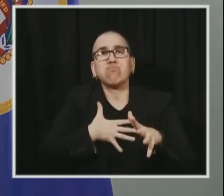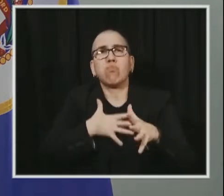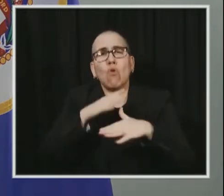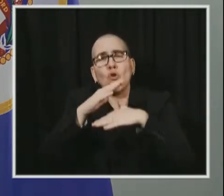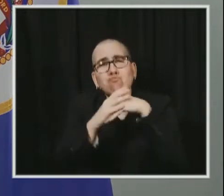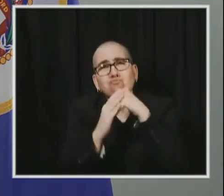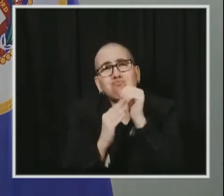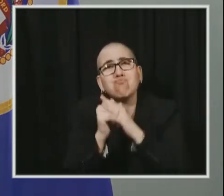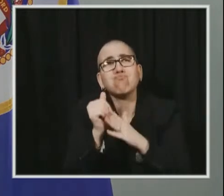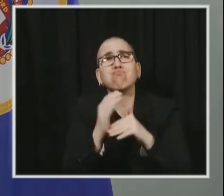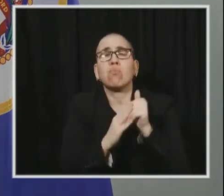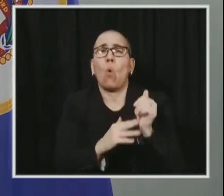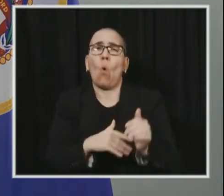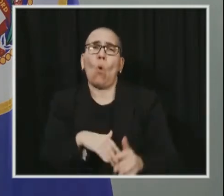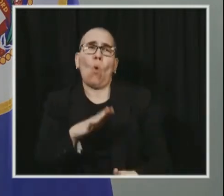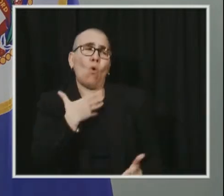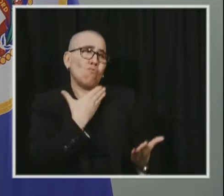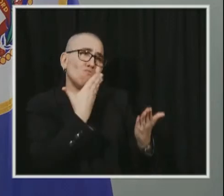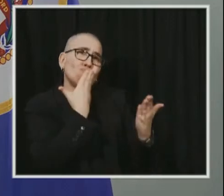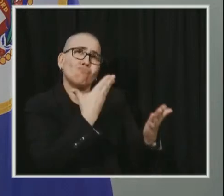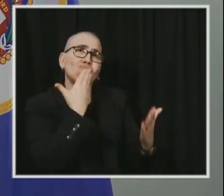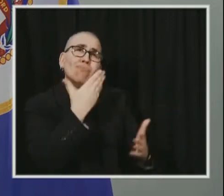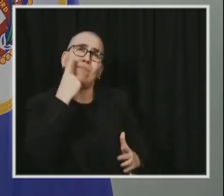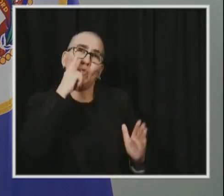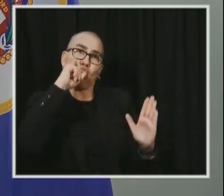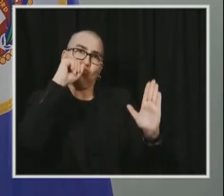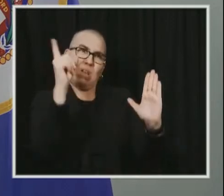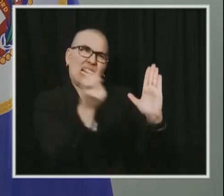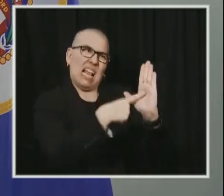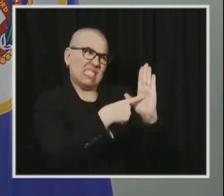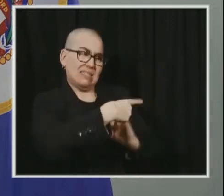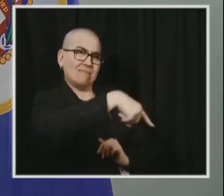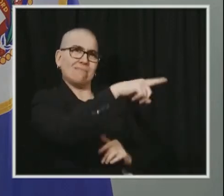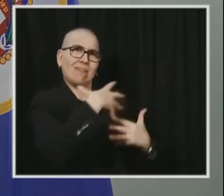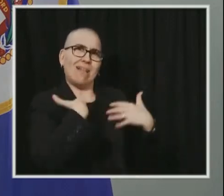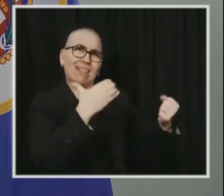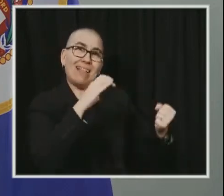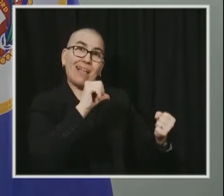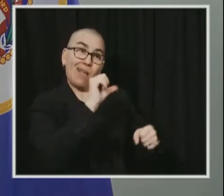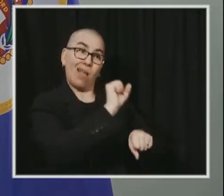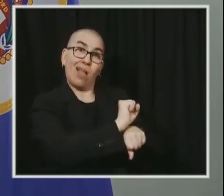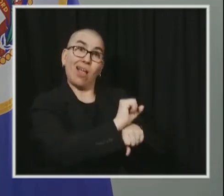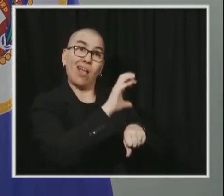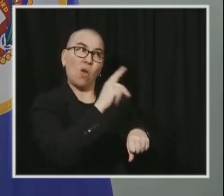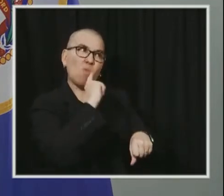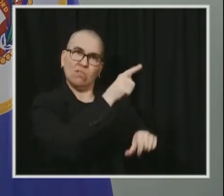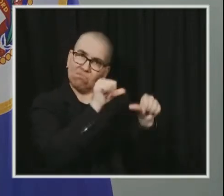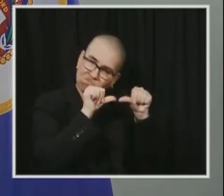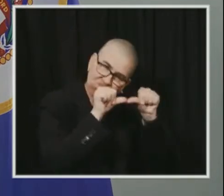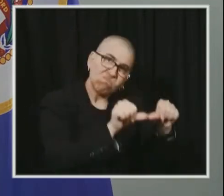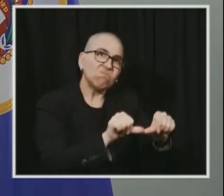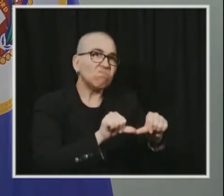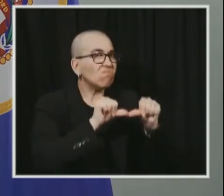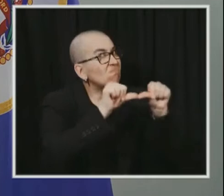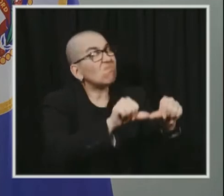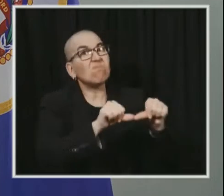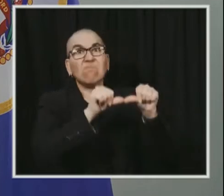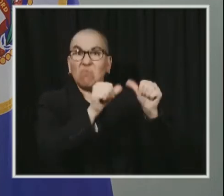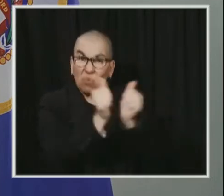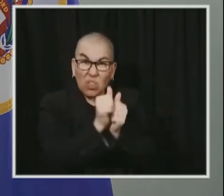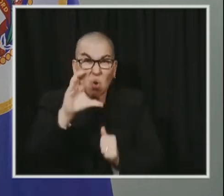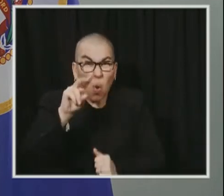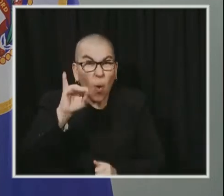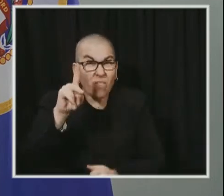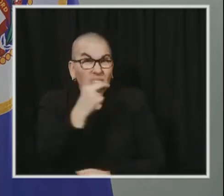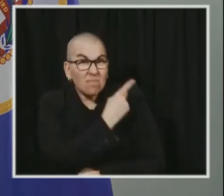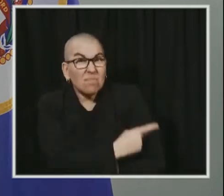and acknowledge all of the healthcare workers that are out there today still caring for our COVID patients. We have been shifting over the last 8 to